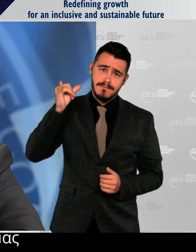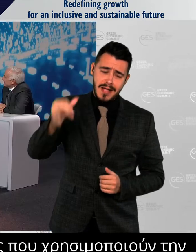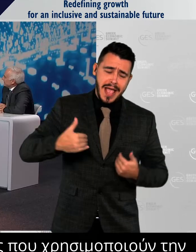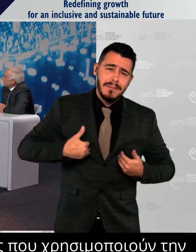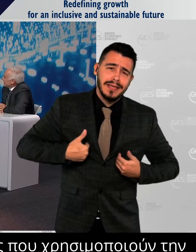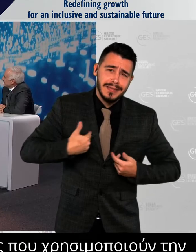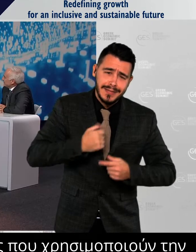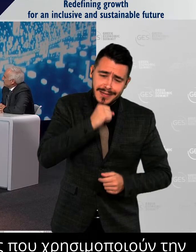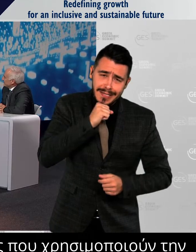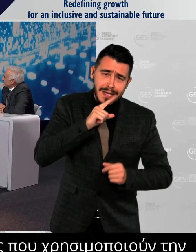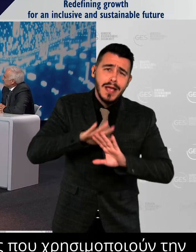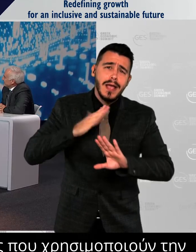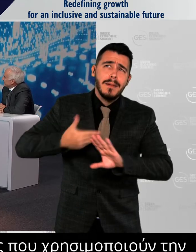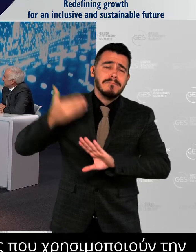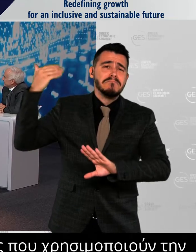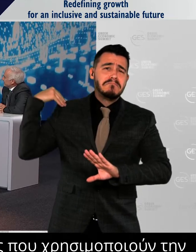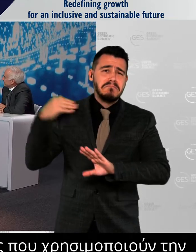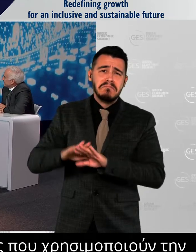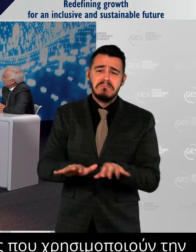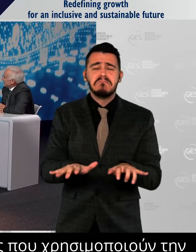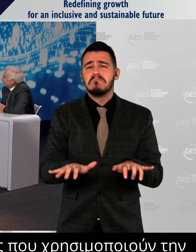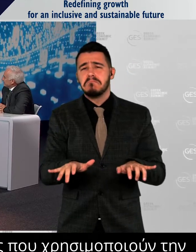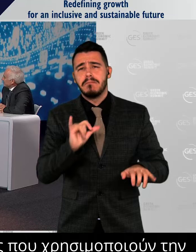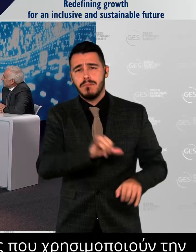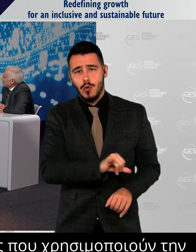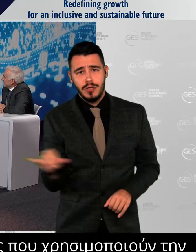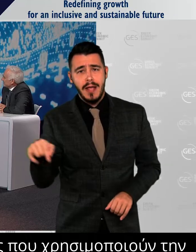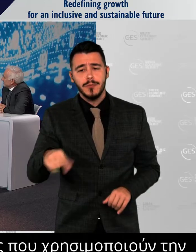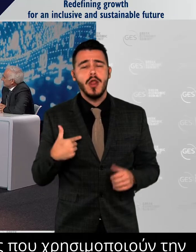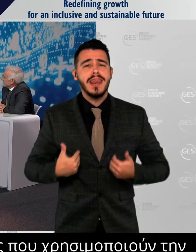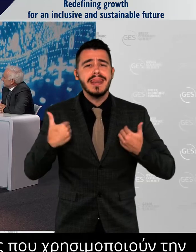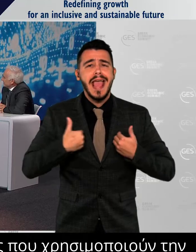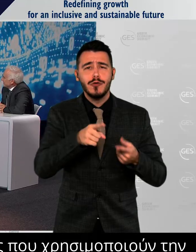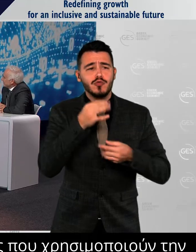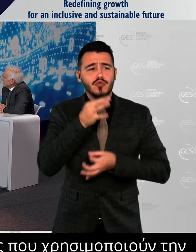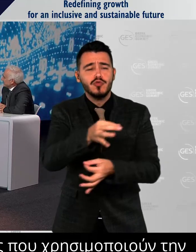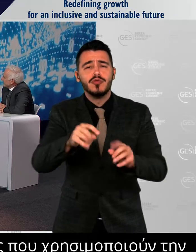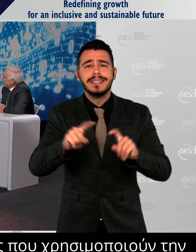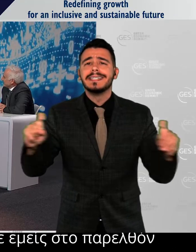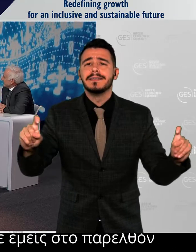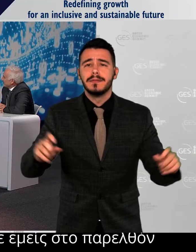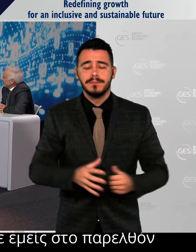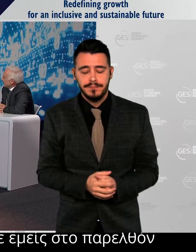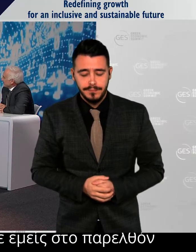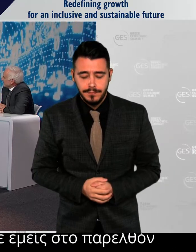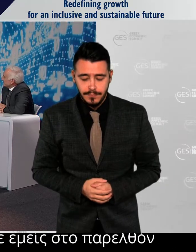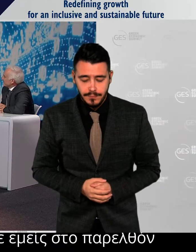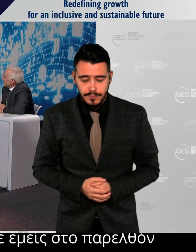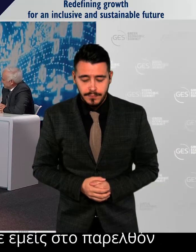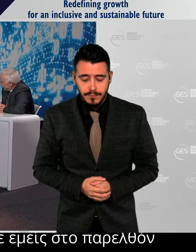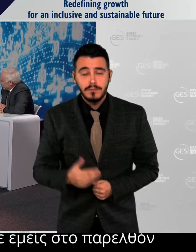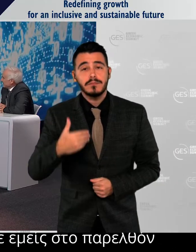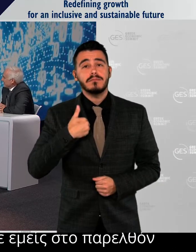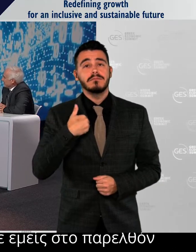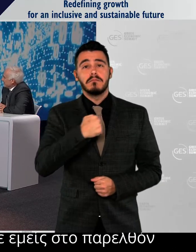I hope for the students and for the people that are looking at the future, to look at the future with